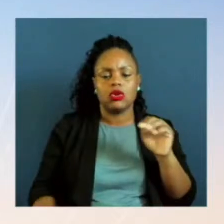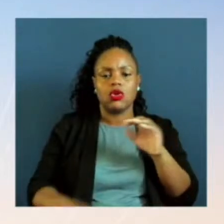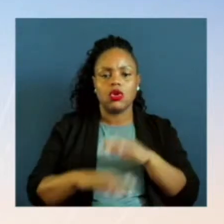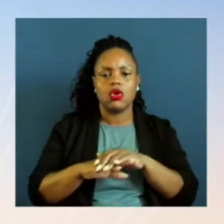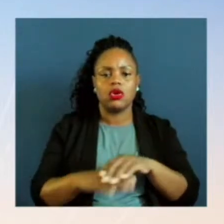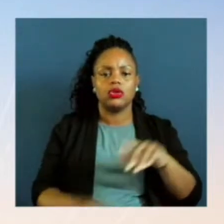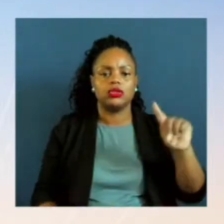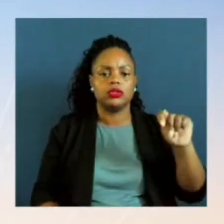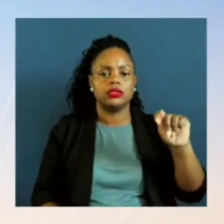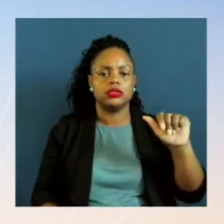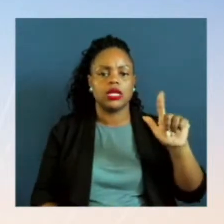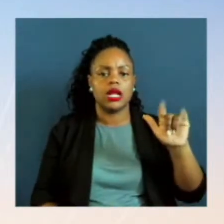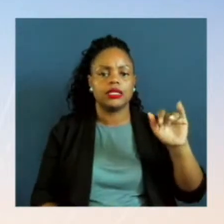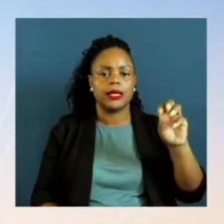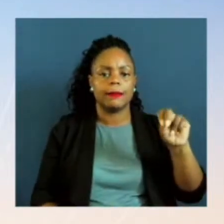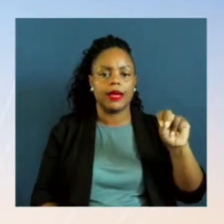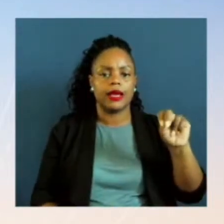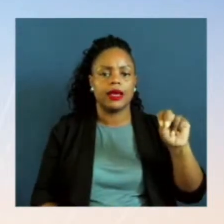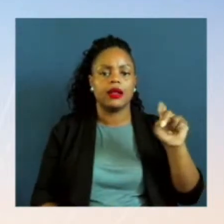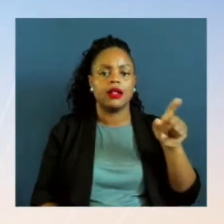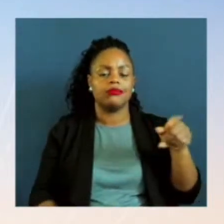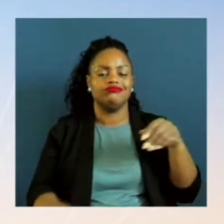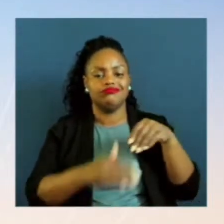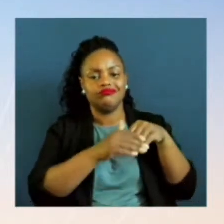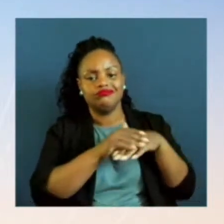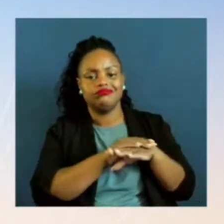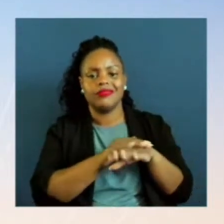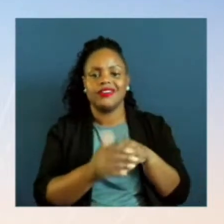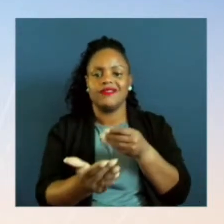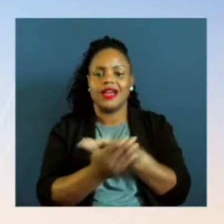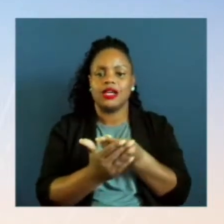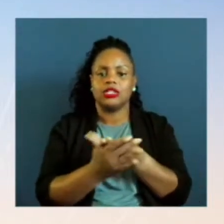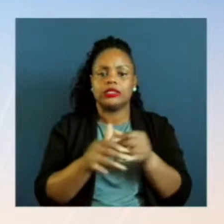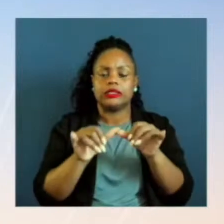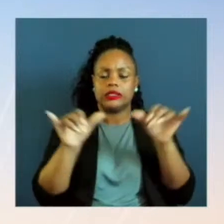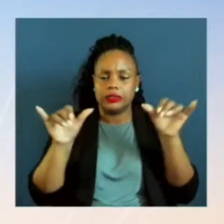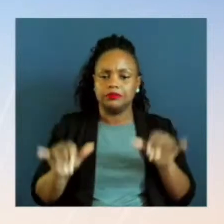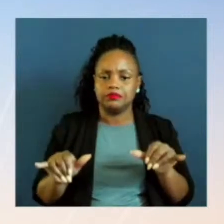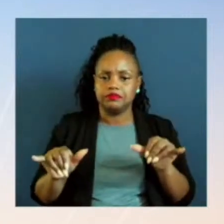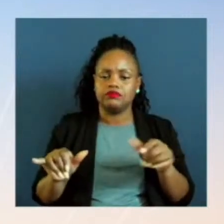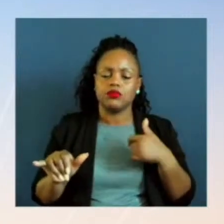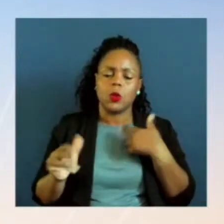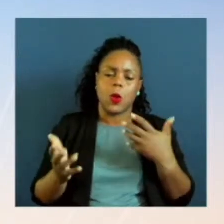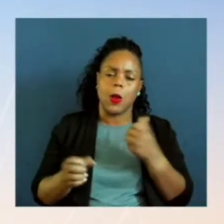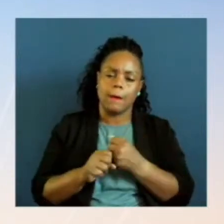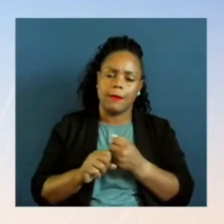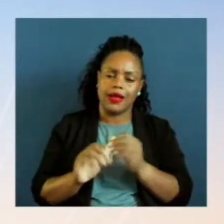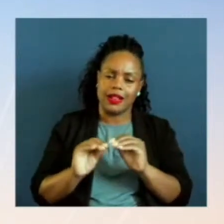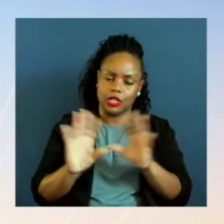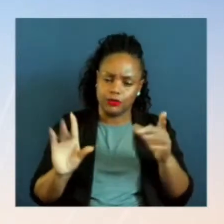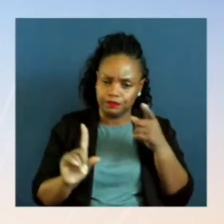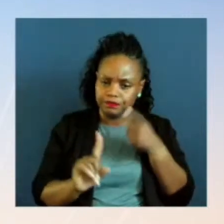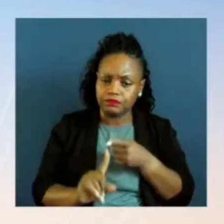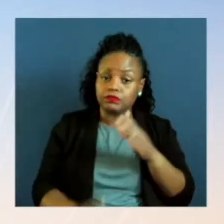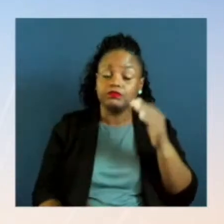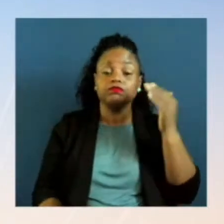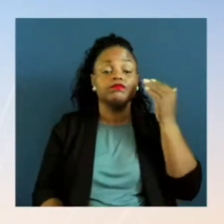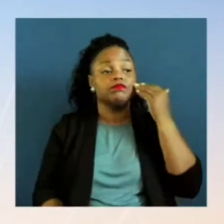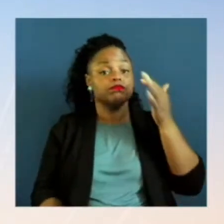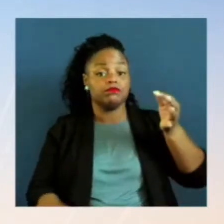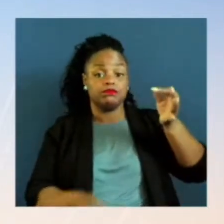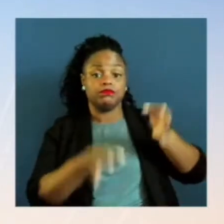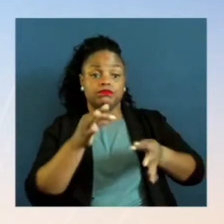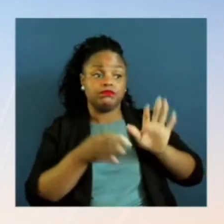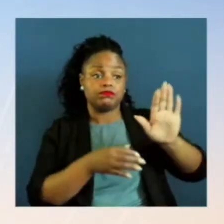financial system. And we will judge, and we want to make this very clear. We are going to judge the Taliban by their actions, and we will stay in close coordination with the